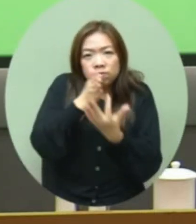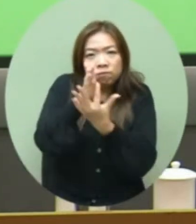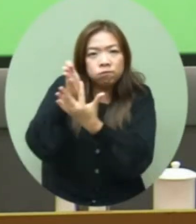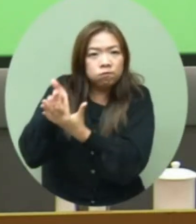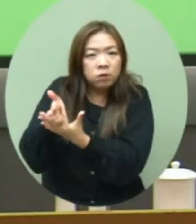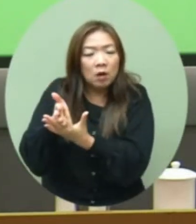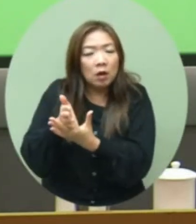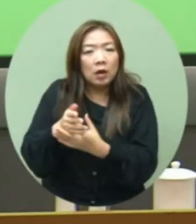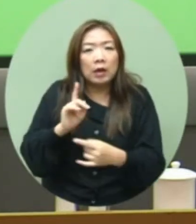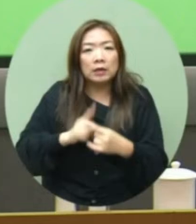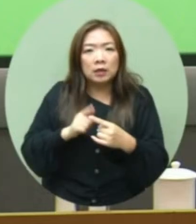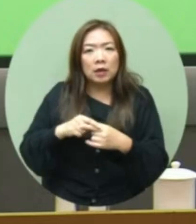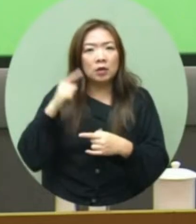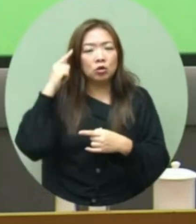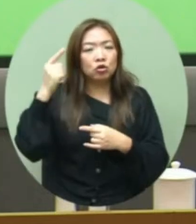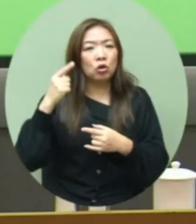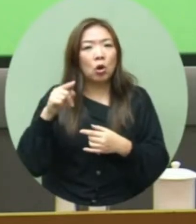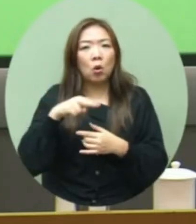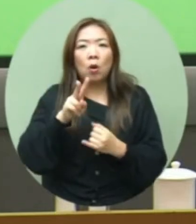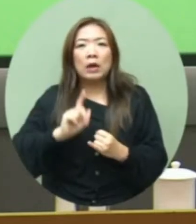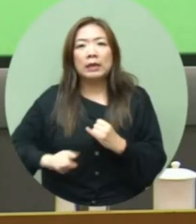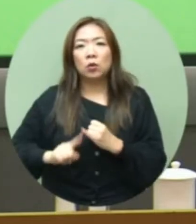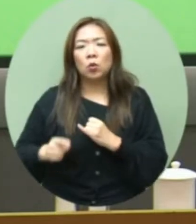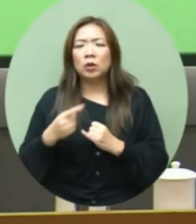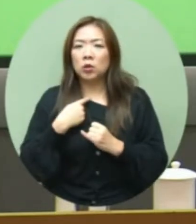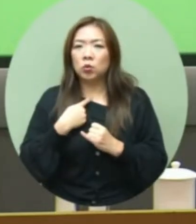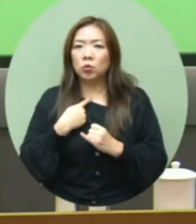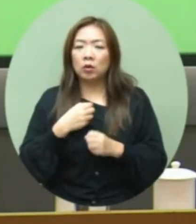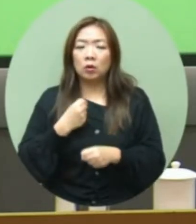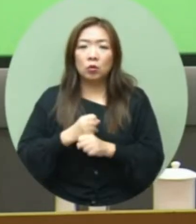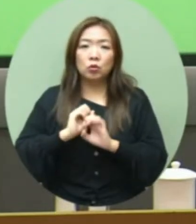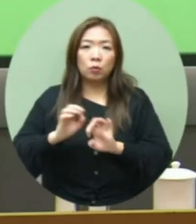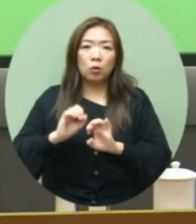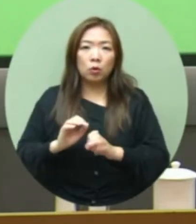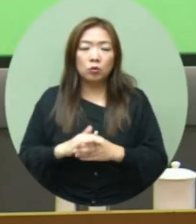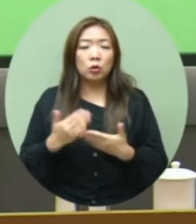about action. We want results.